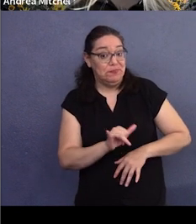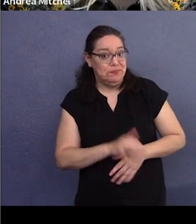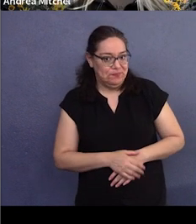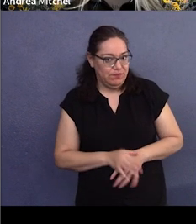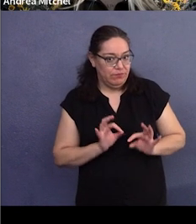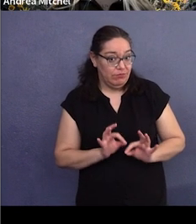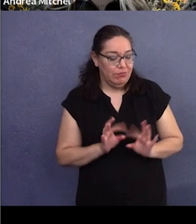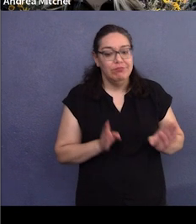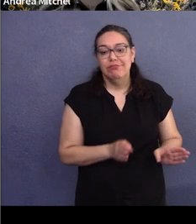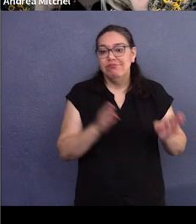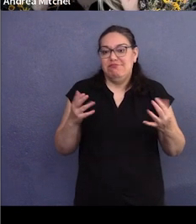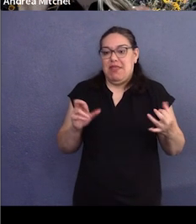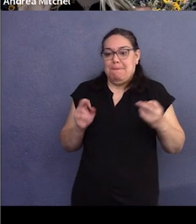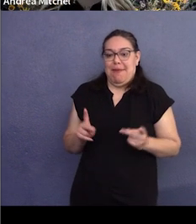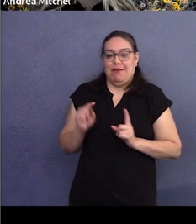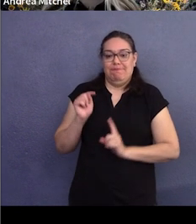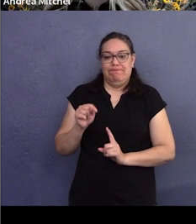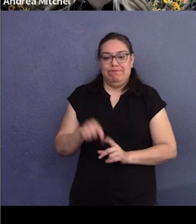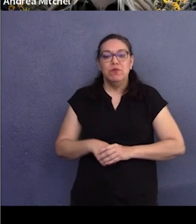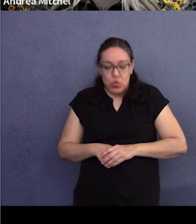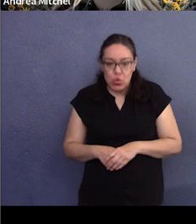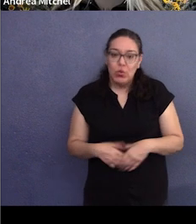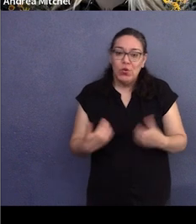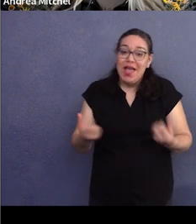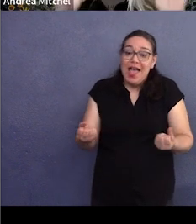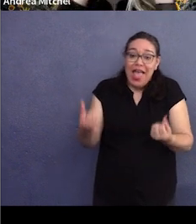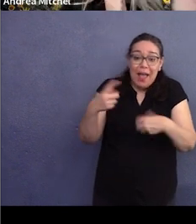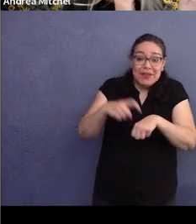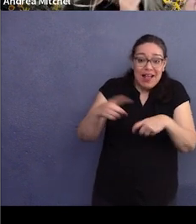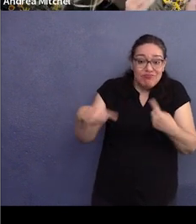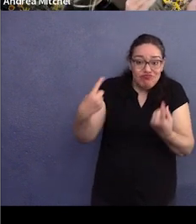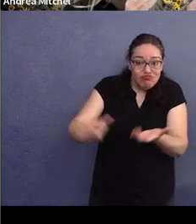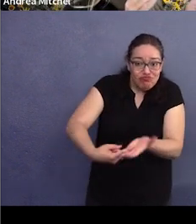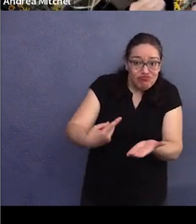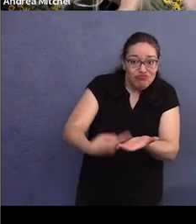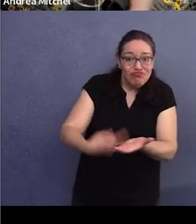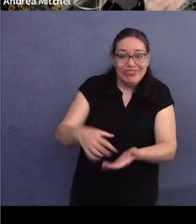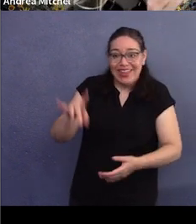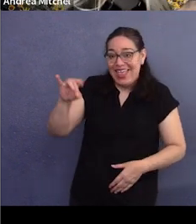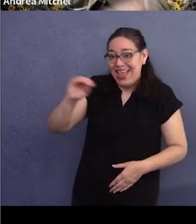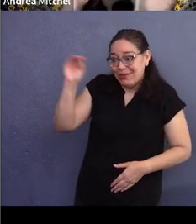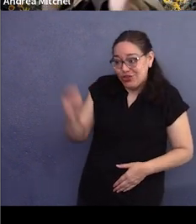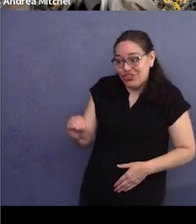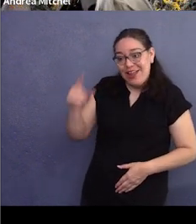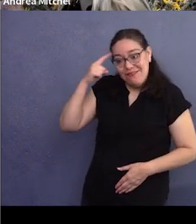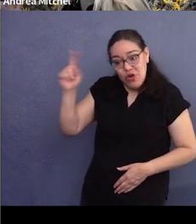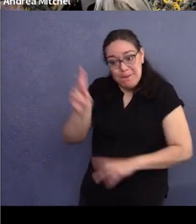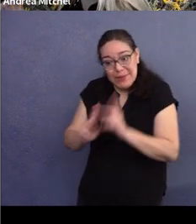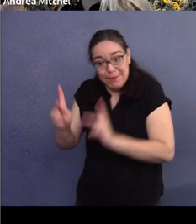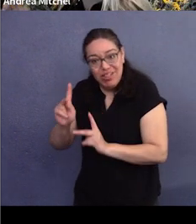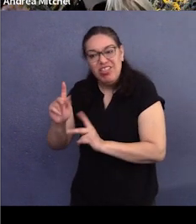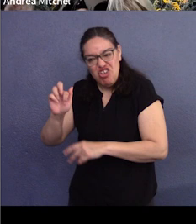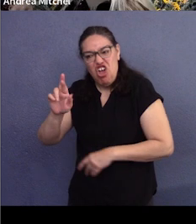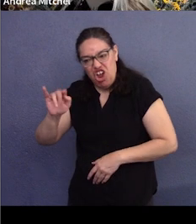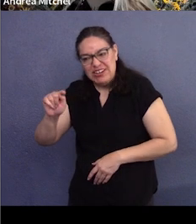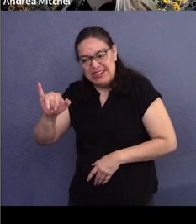Okay, back to this. How many times have we said it here? Okay, 80% has to go to the people, the artists. No more than